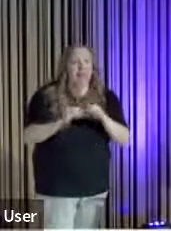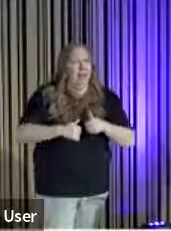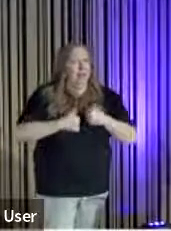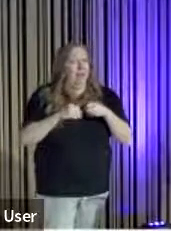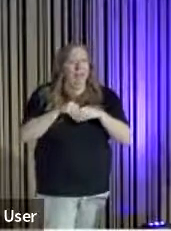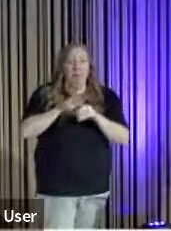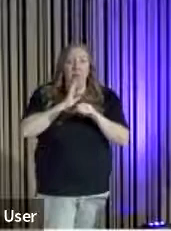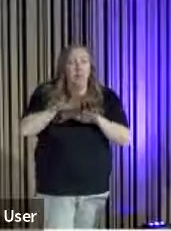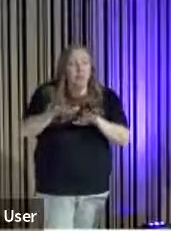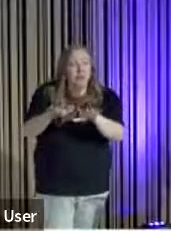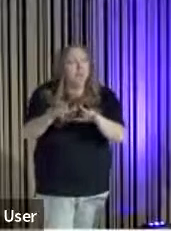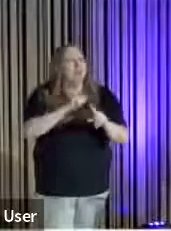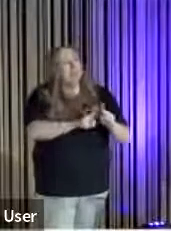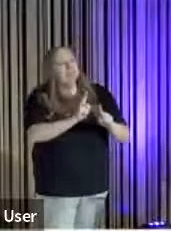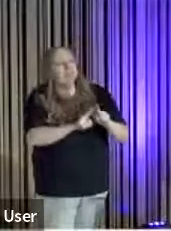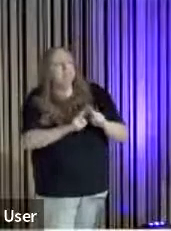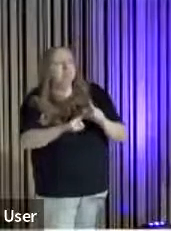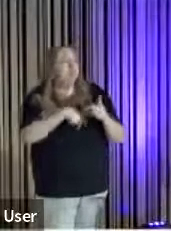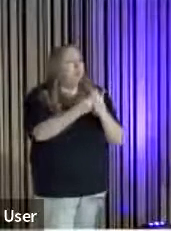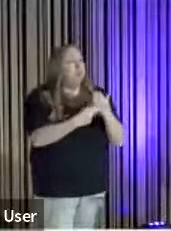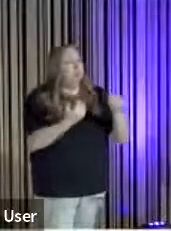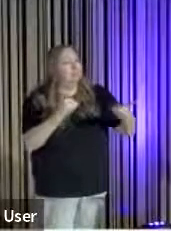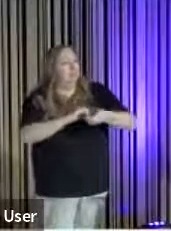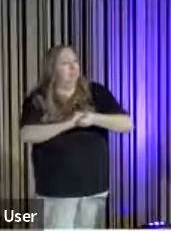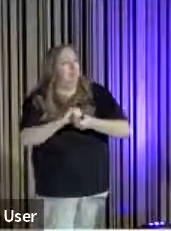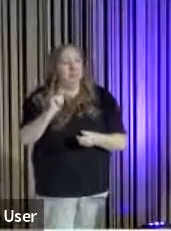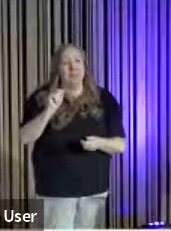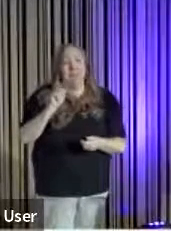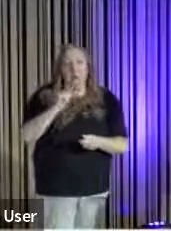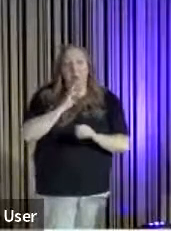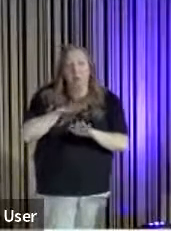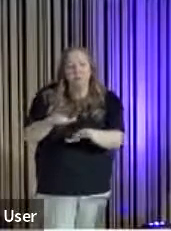different projects that we've had with Tara Oceans.